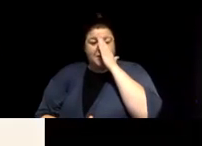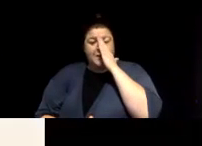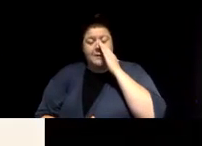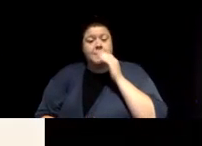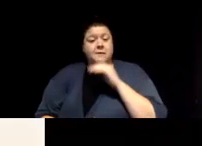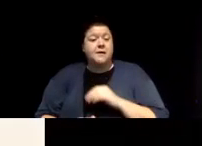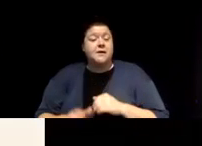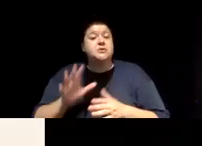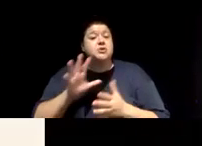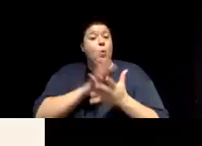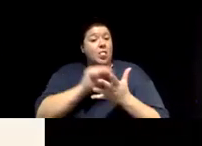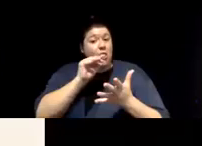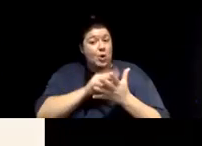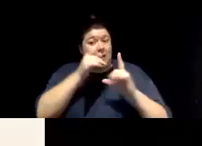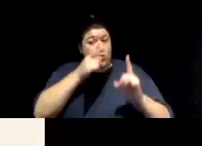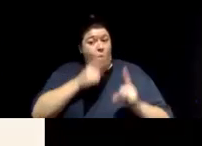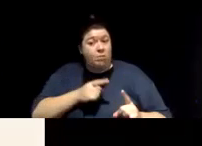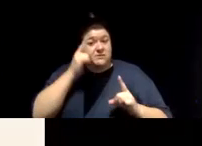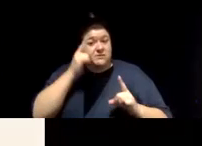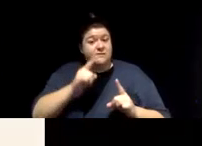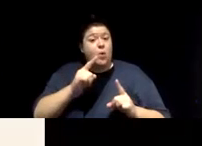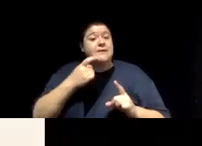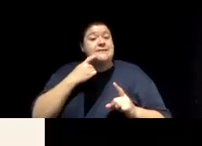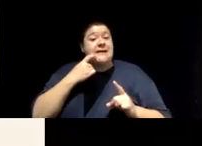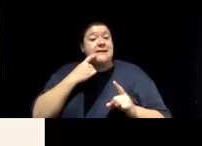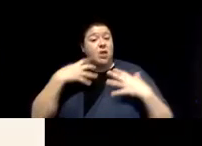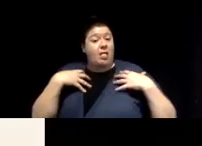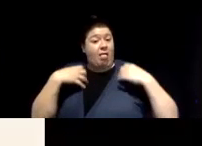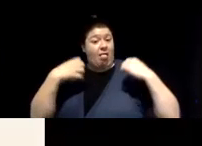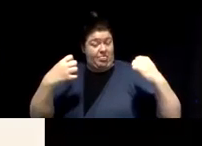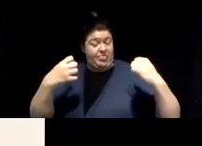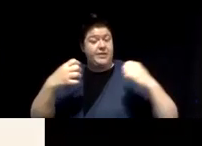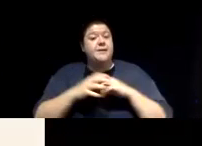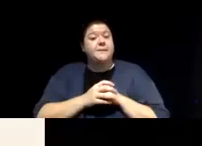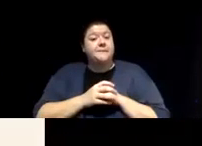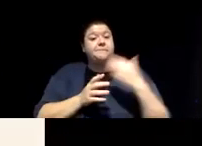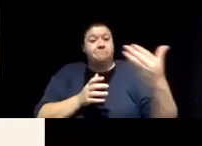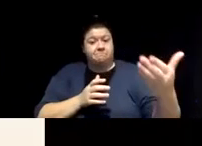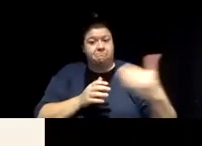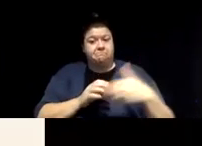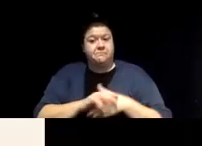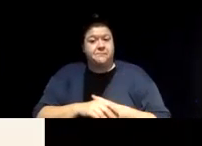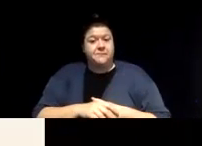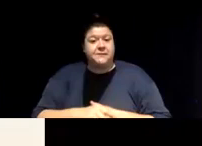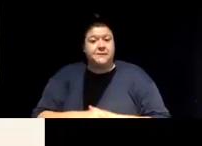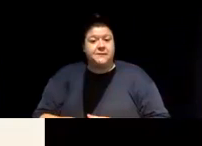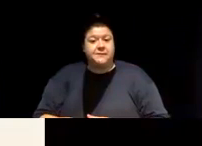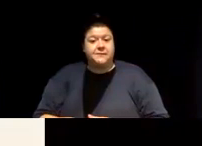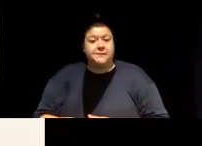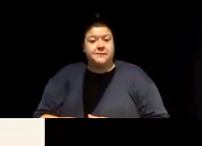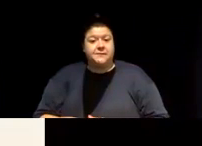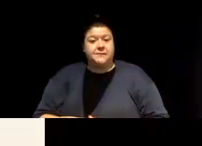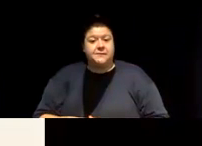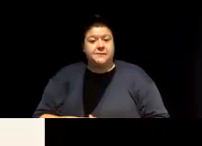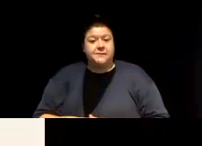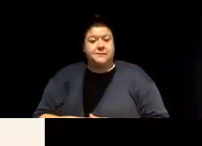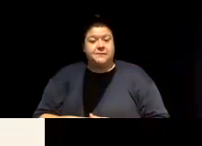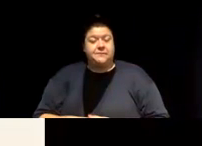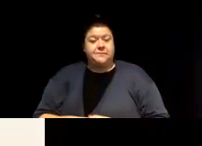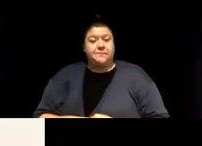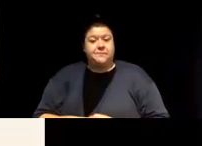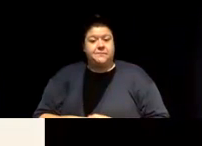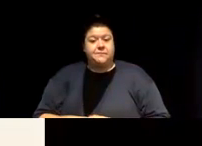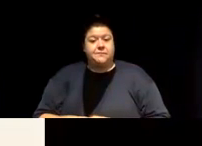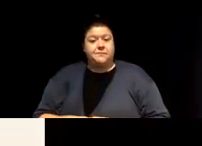the learning objectives for the dental health is to define, understand, and correctly pronounce medical terms related to the oral cavity, and